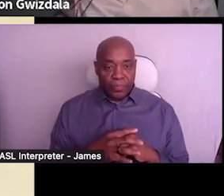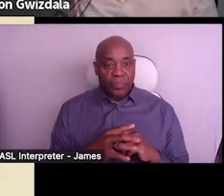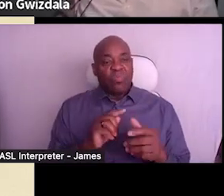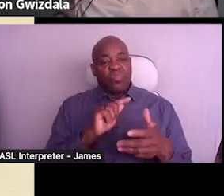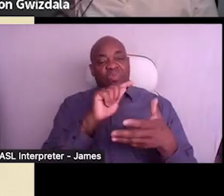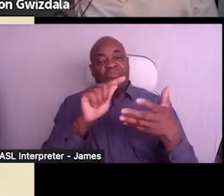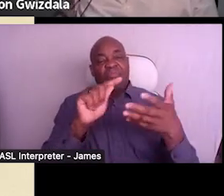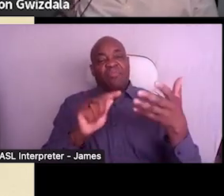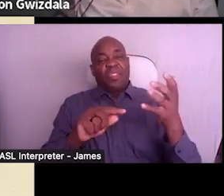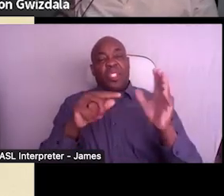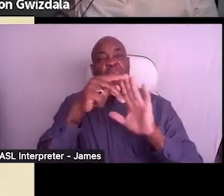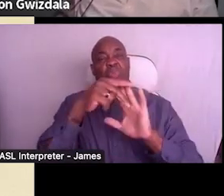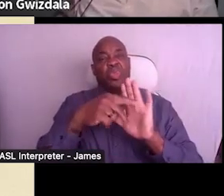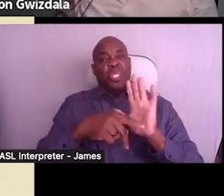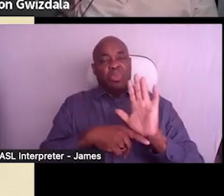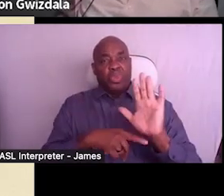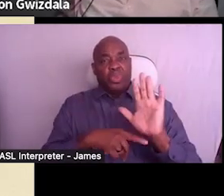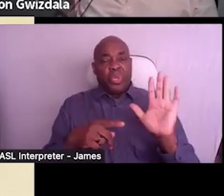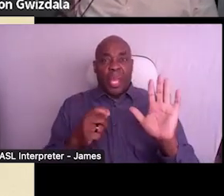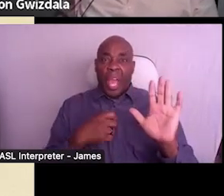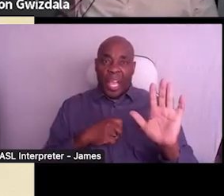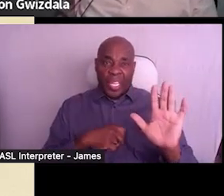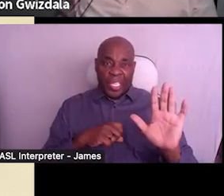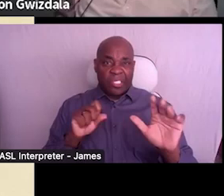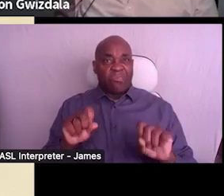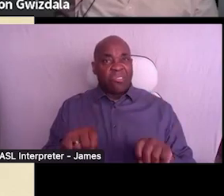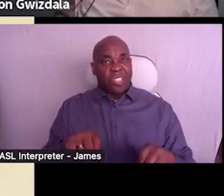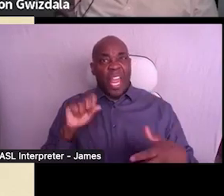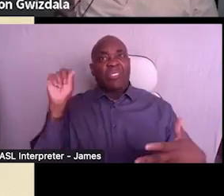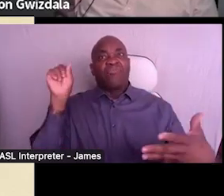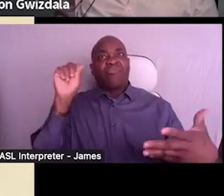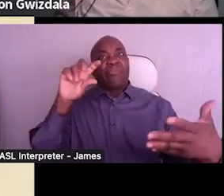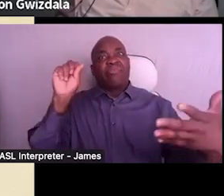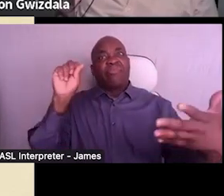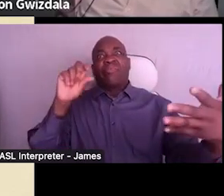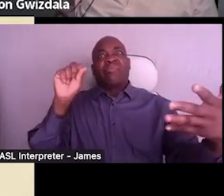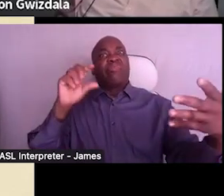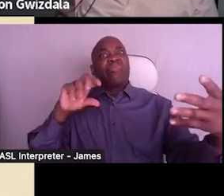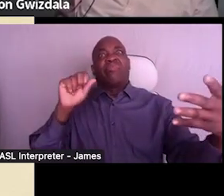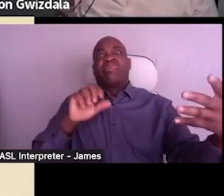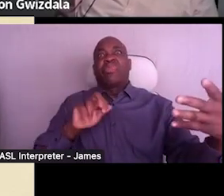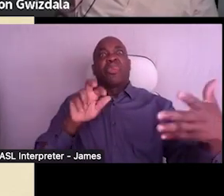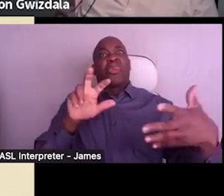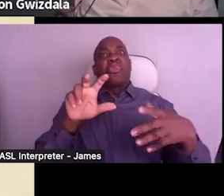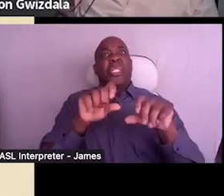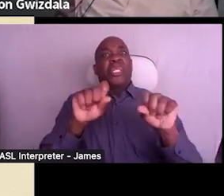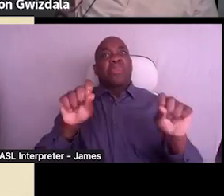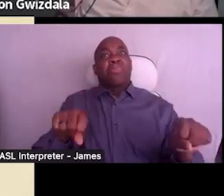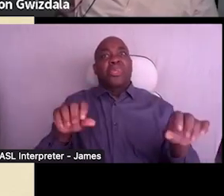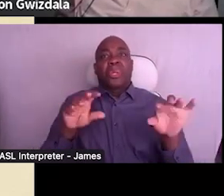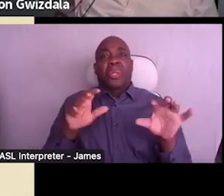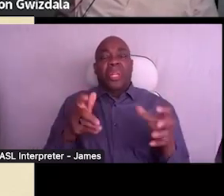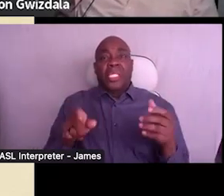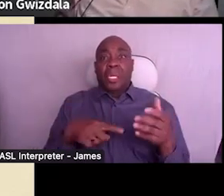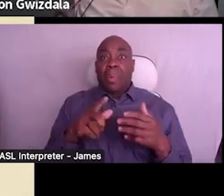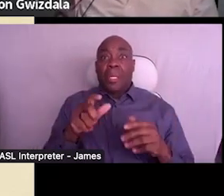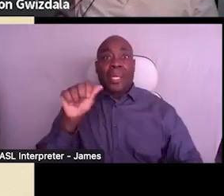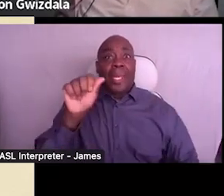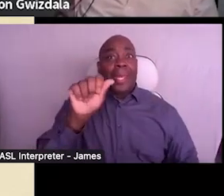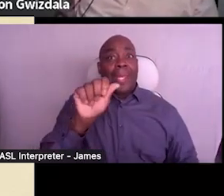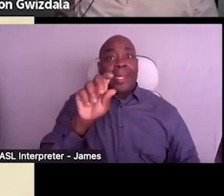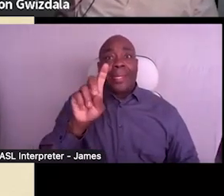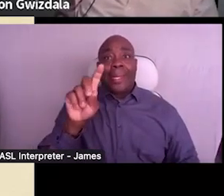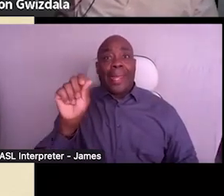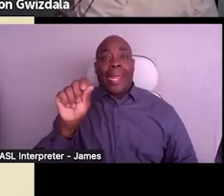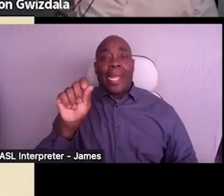principles. Now, I could go through probably a whole 3-semester class about the ADA,